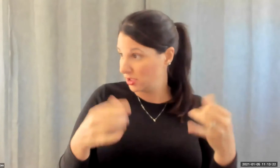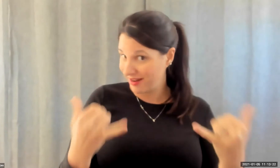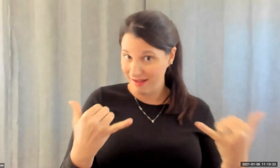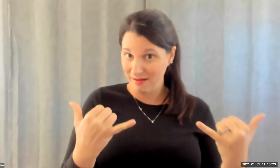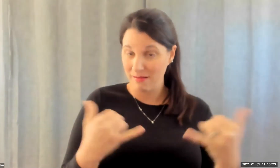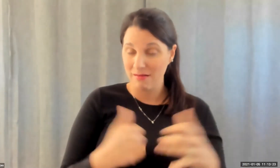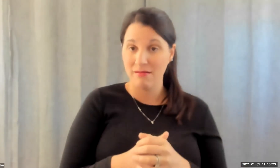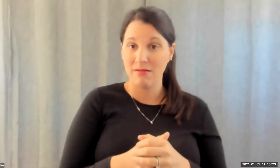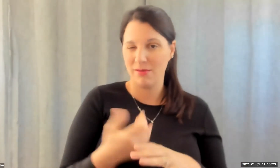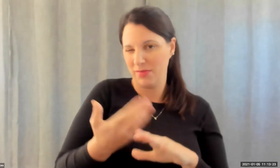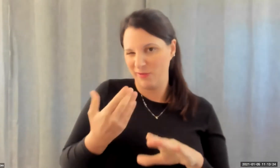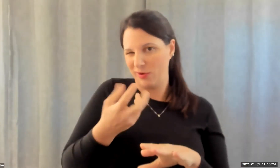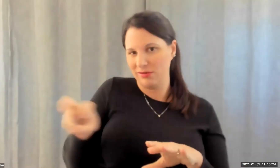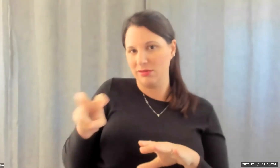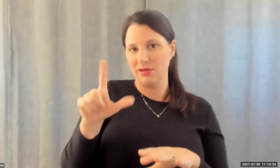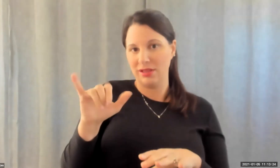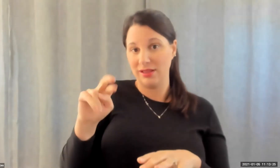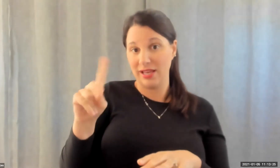Linda for the library services?